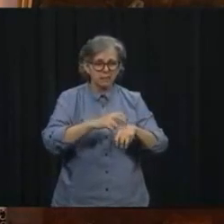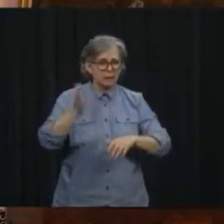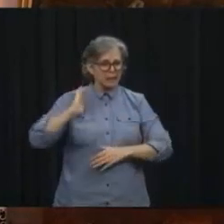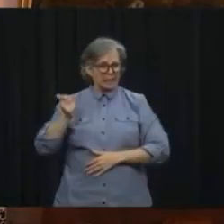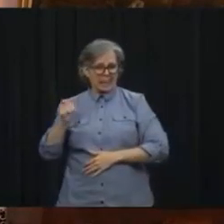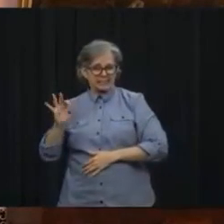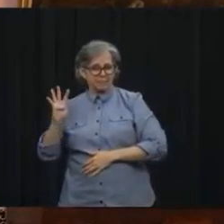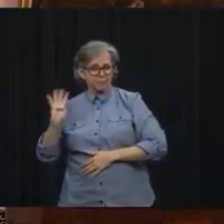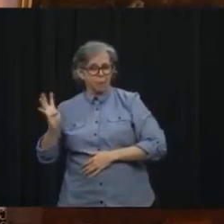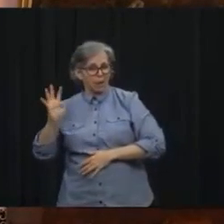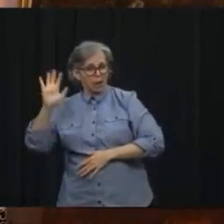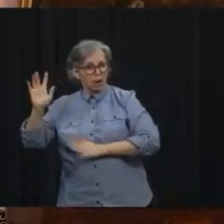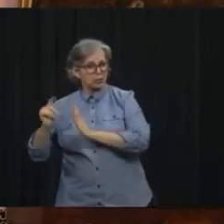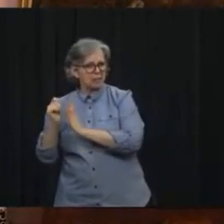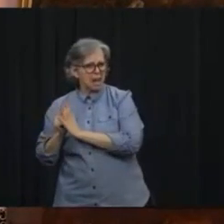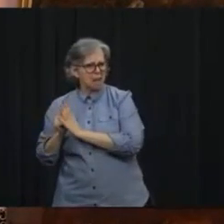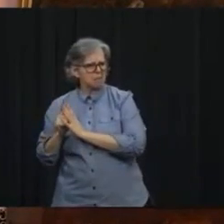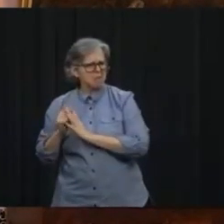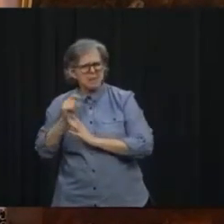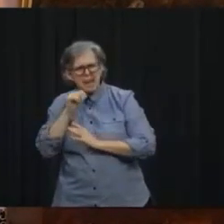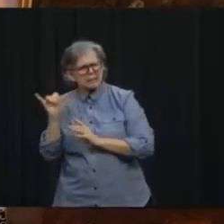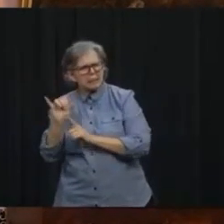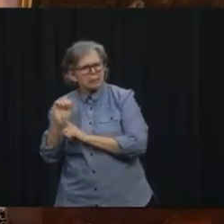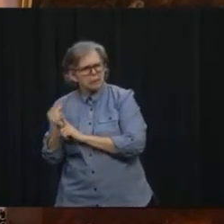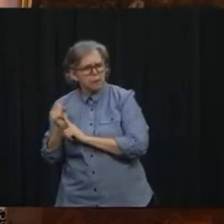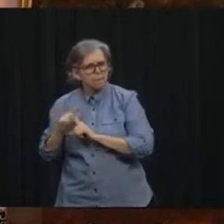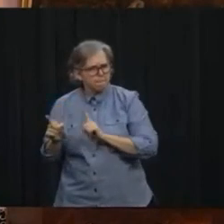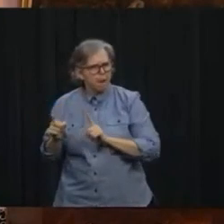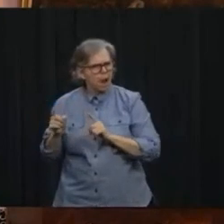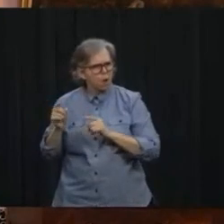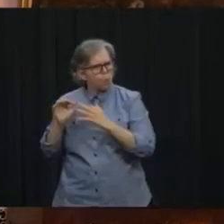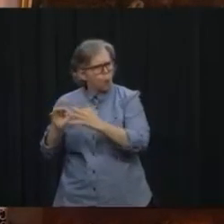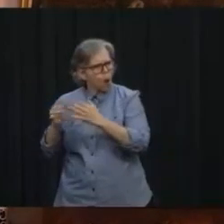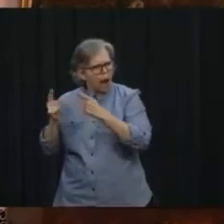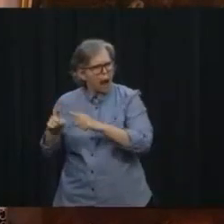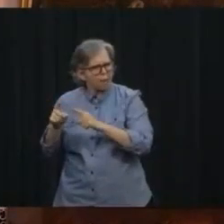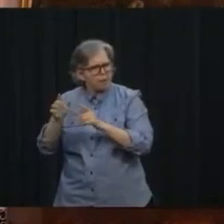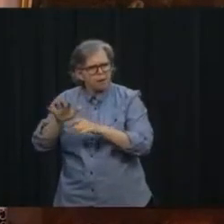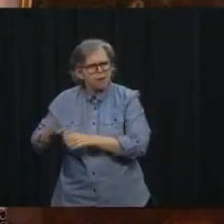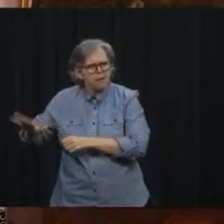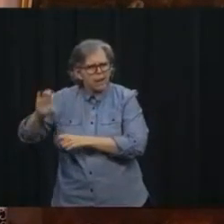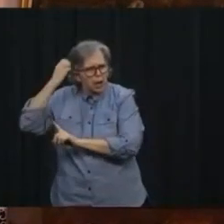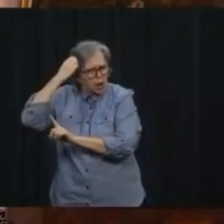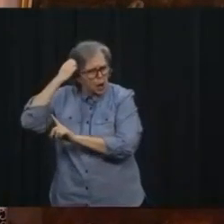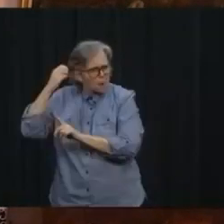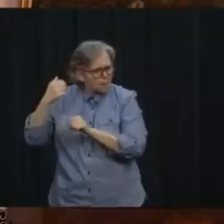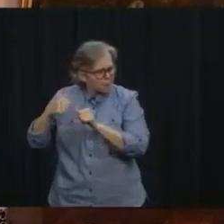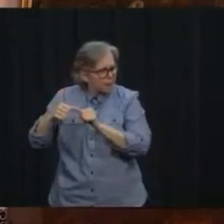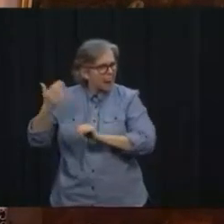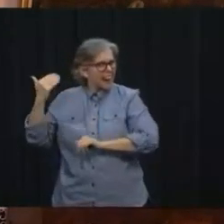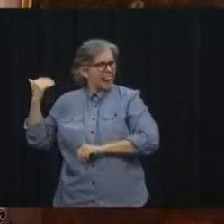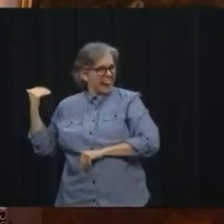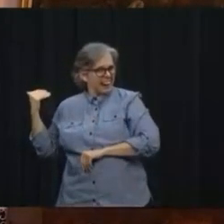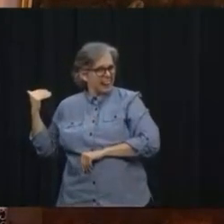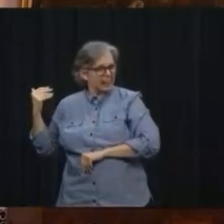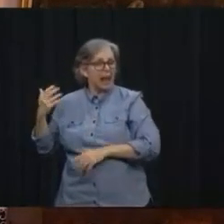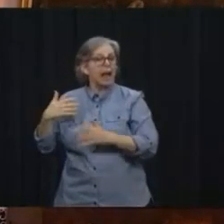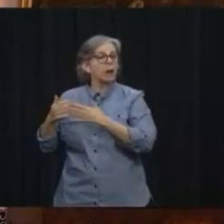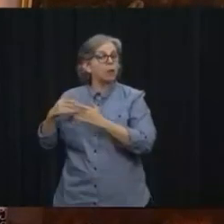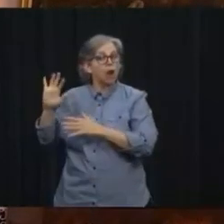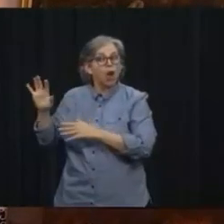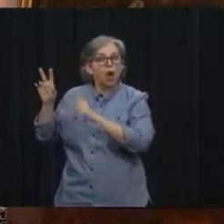1940 Democrat National Convention. This is part of what she said, and I think it's instructive for